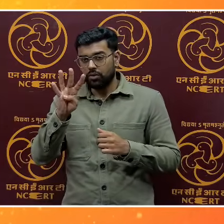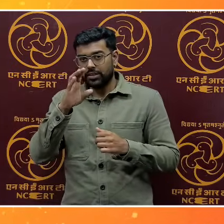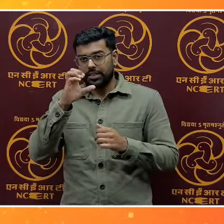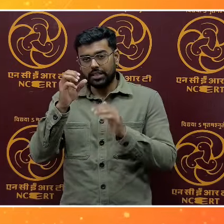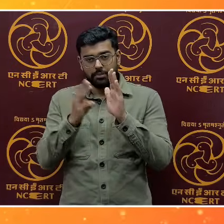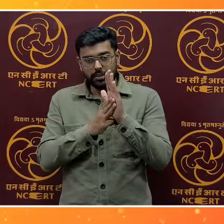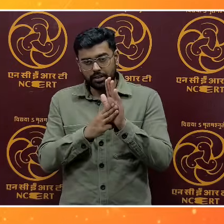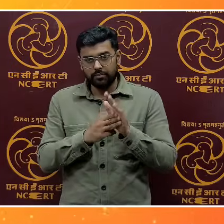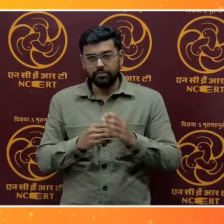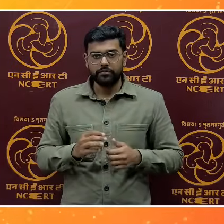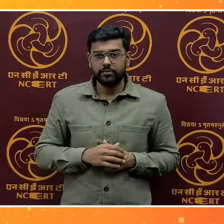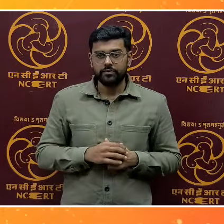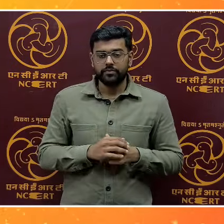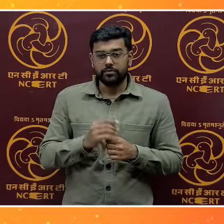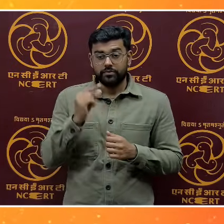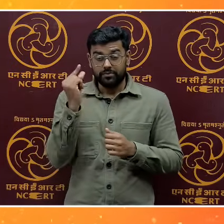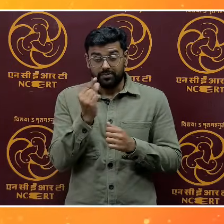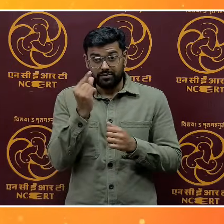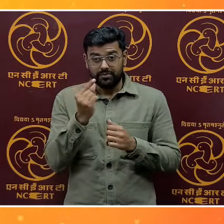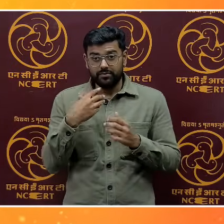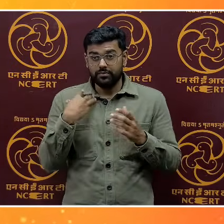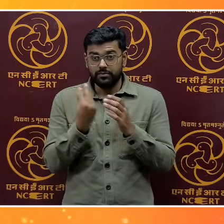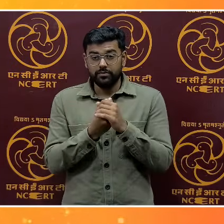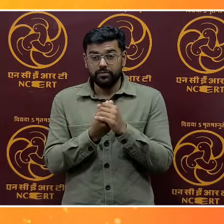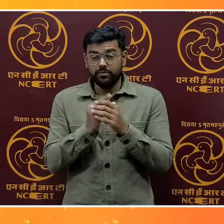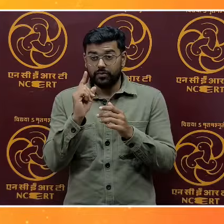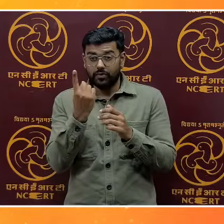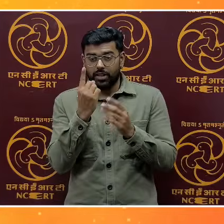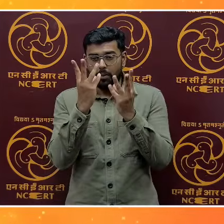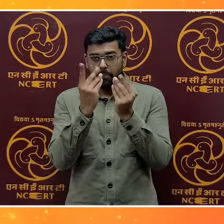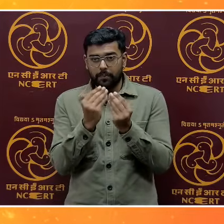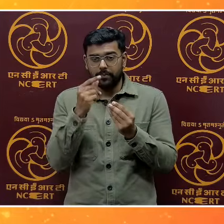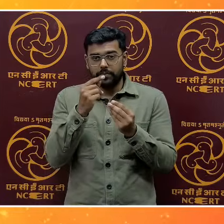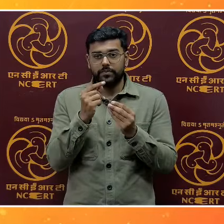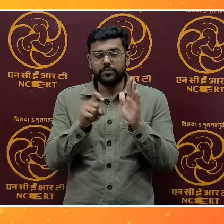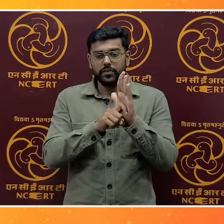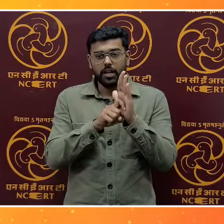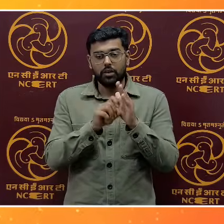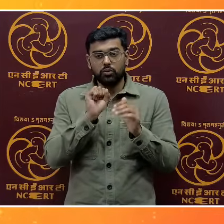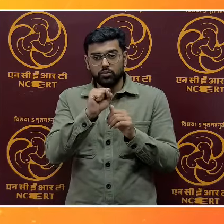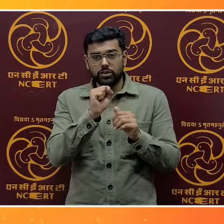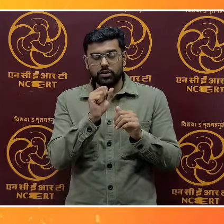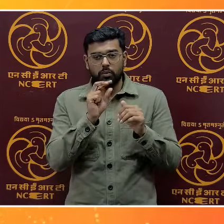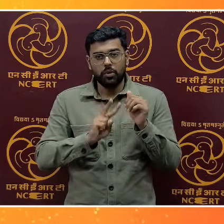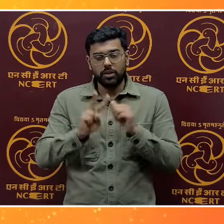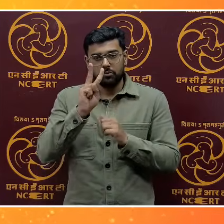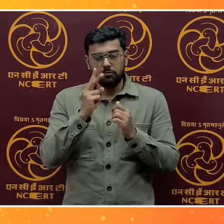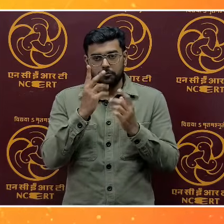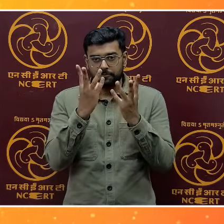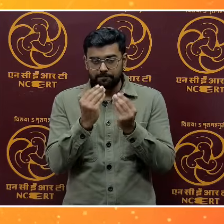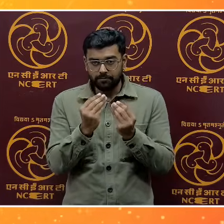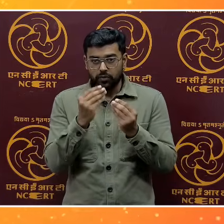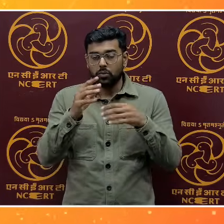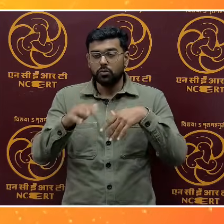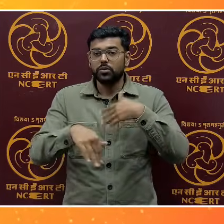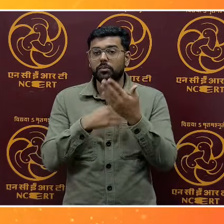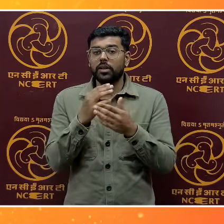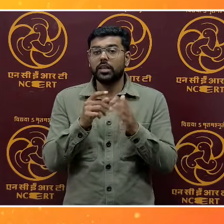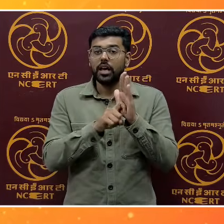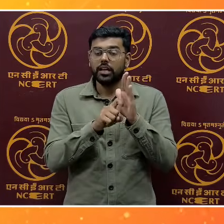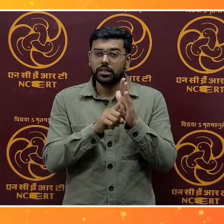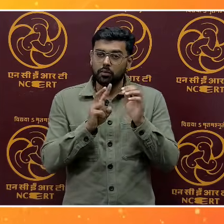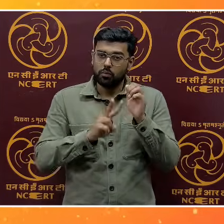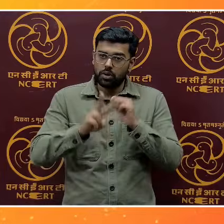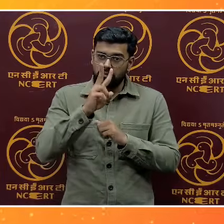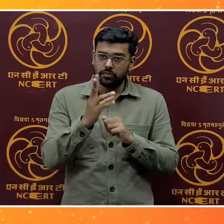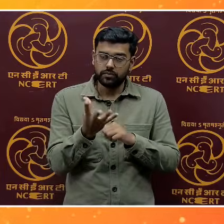square. Using this, we need to first calculate the value of r square and then find out the value of r, which